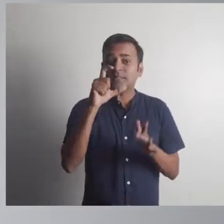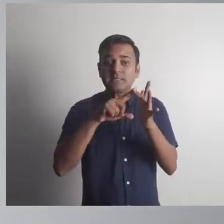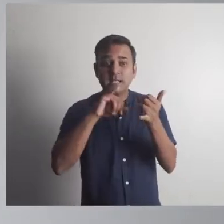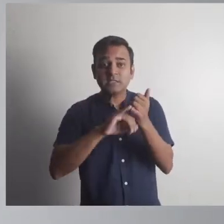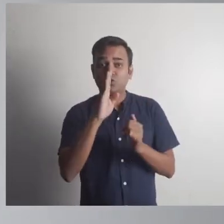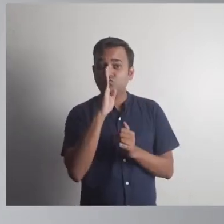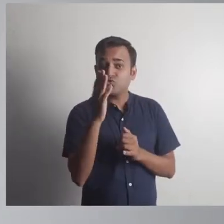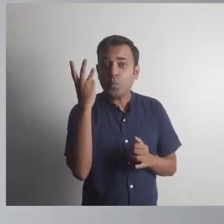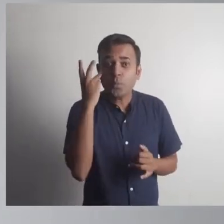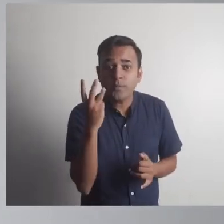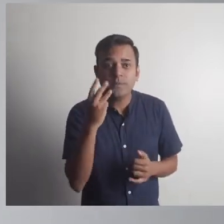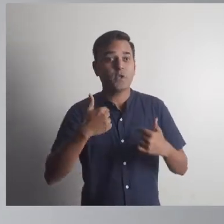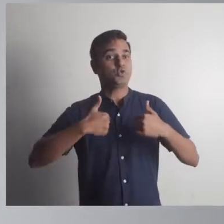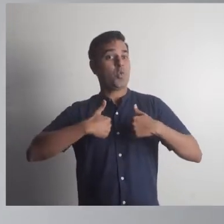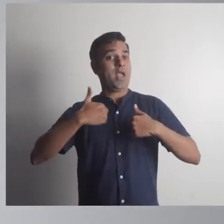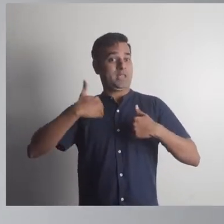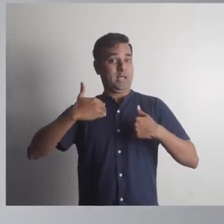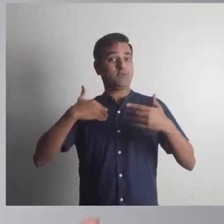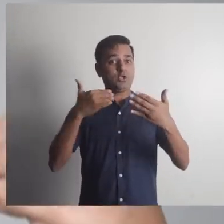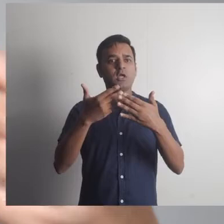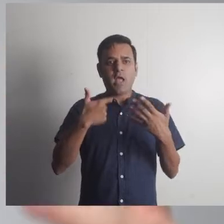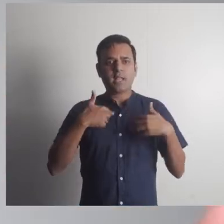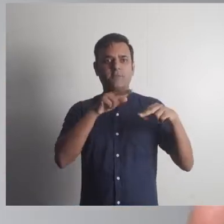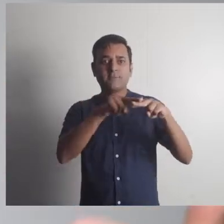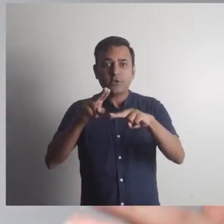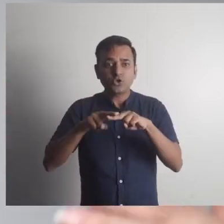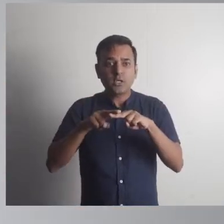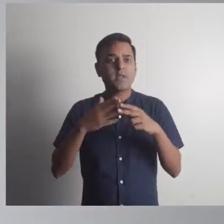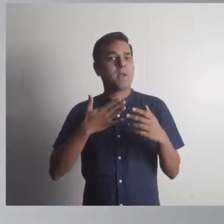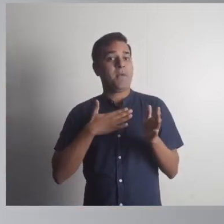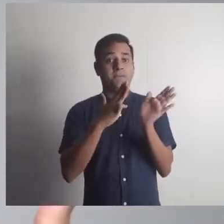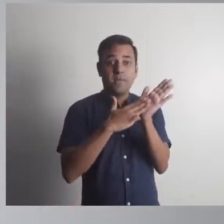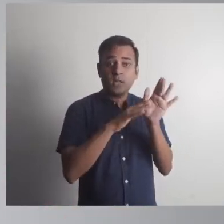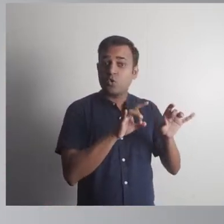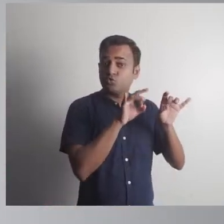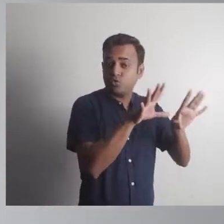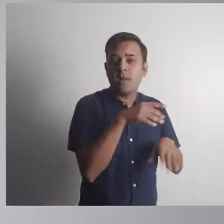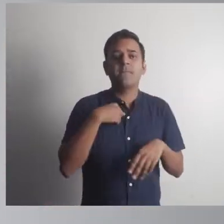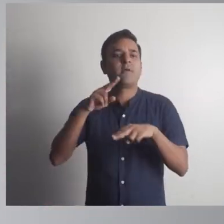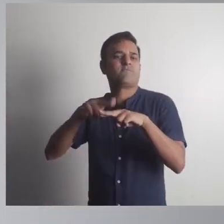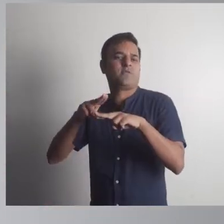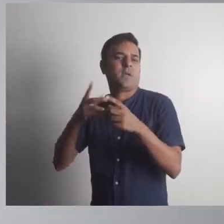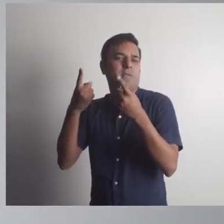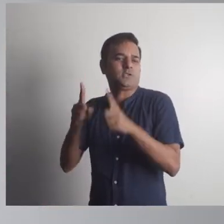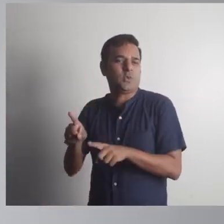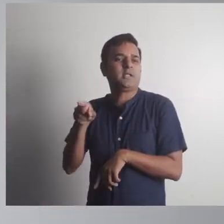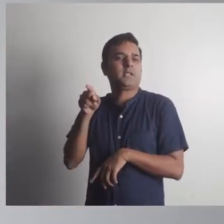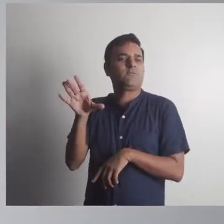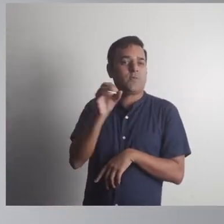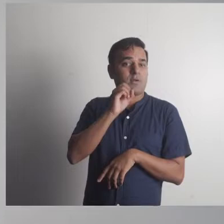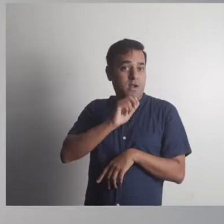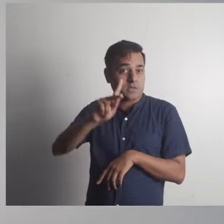Kandavu. I grew up here, but then I went away. There are all kinds of things that make me who I am, so that